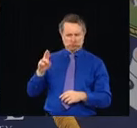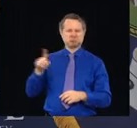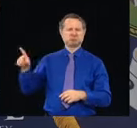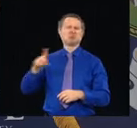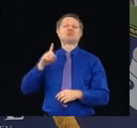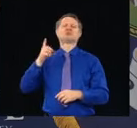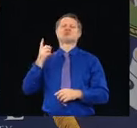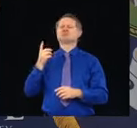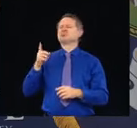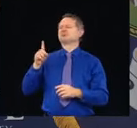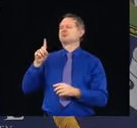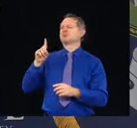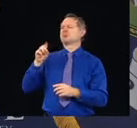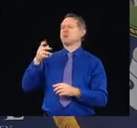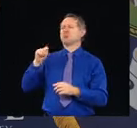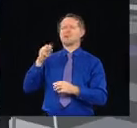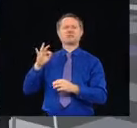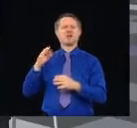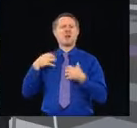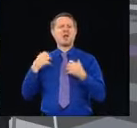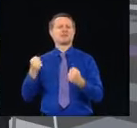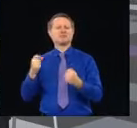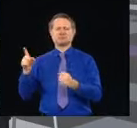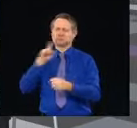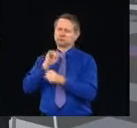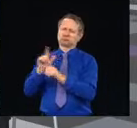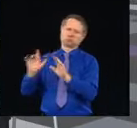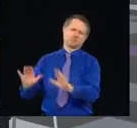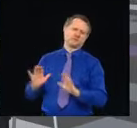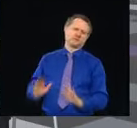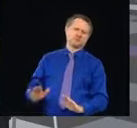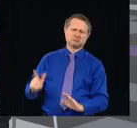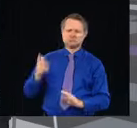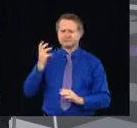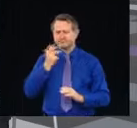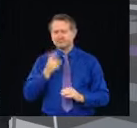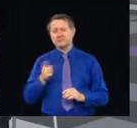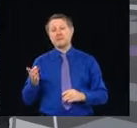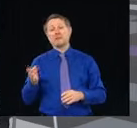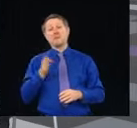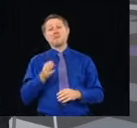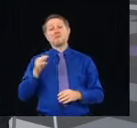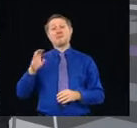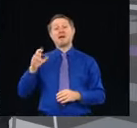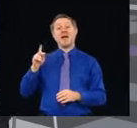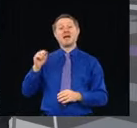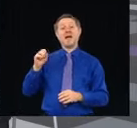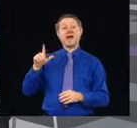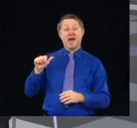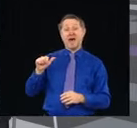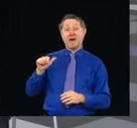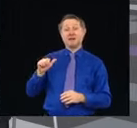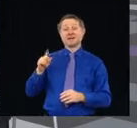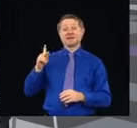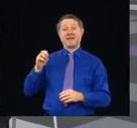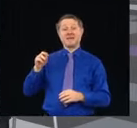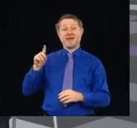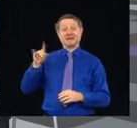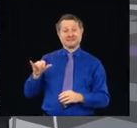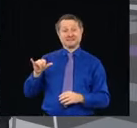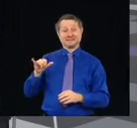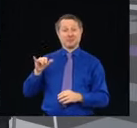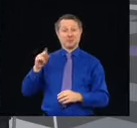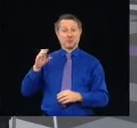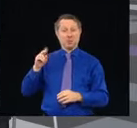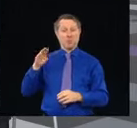work. To my right, Michaela Kennedy Cuomo, youngest of my three. I thank her very much